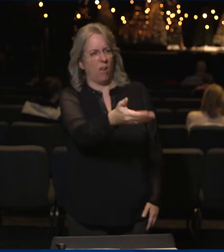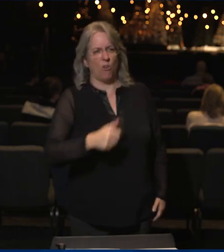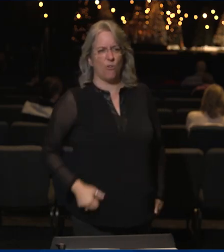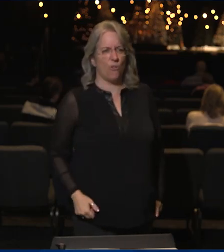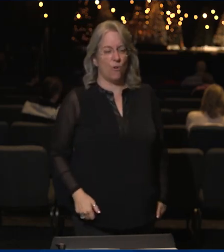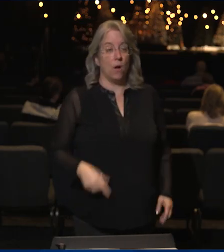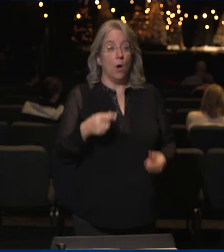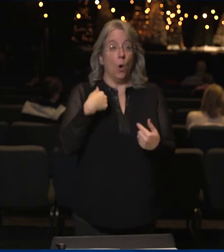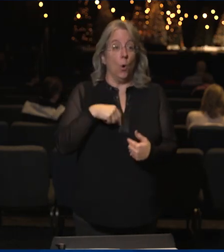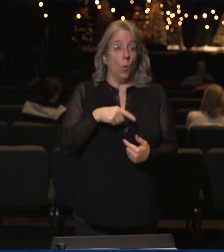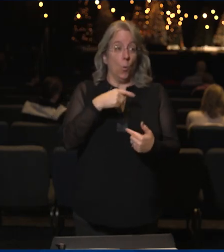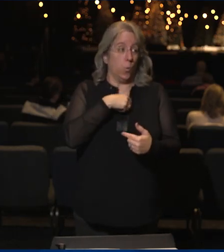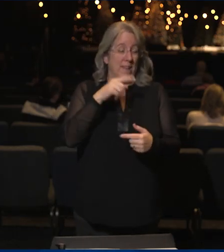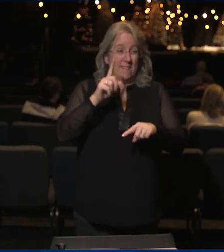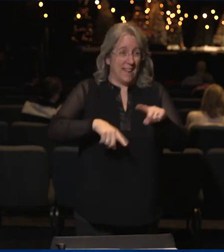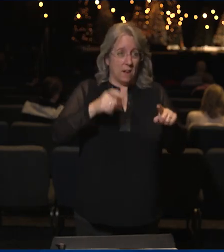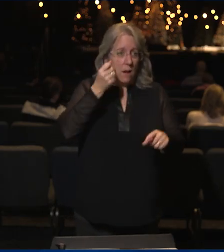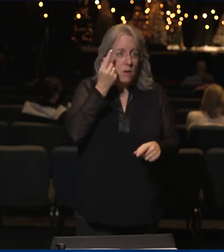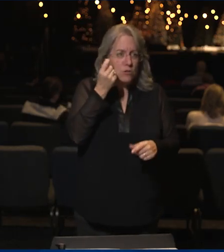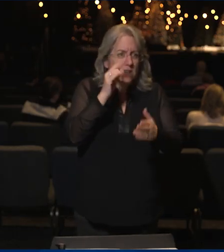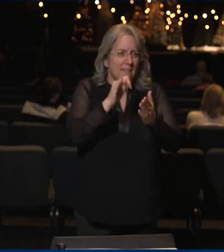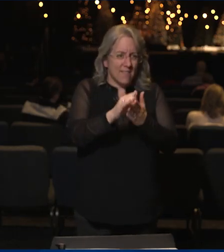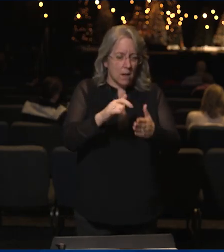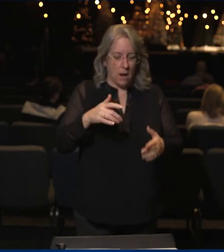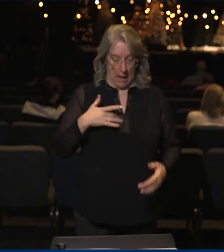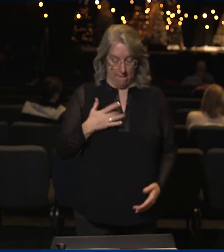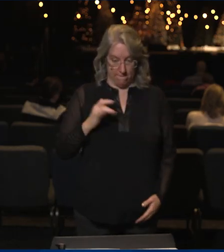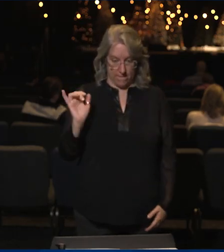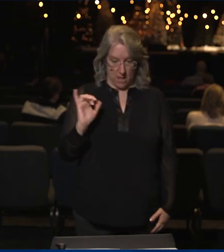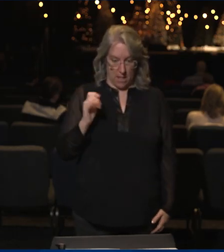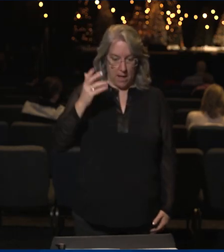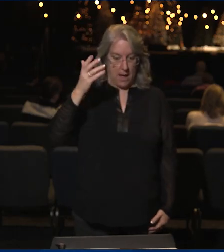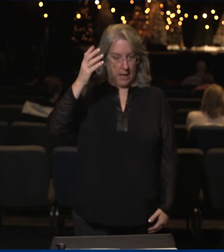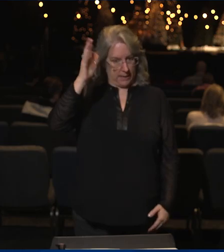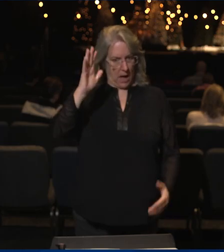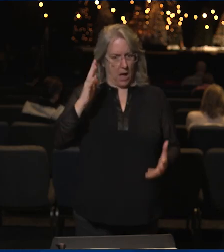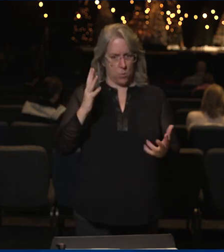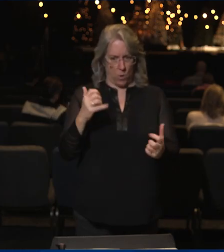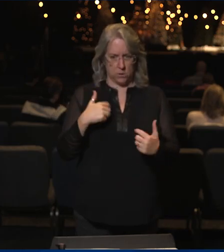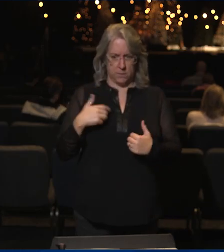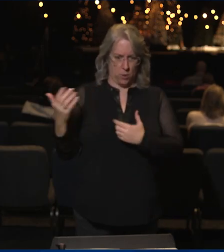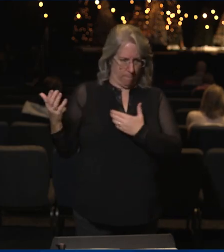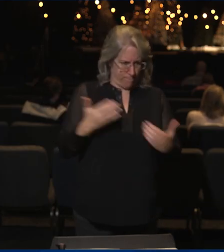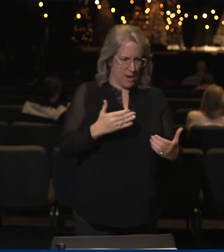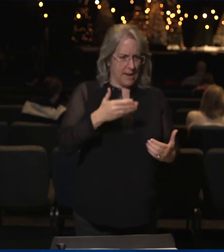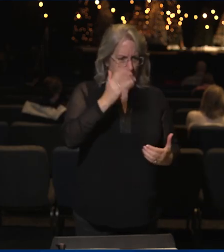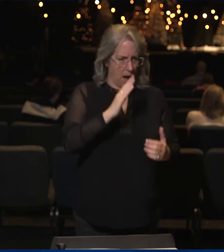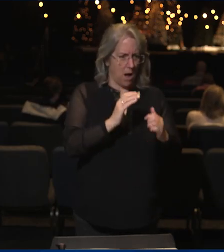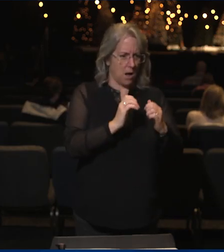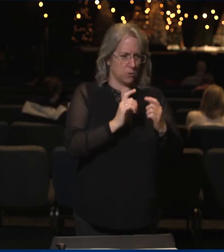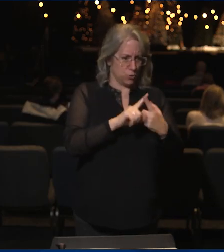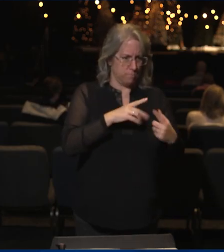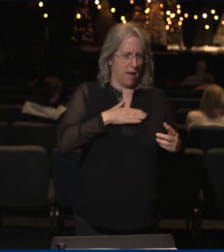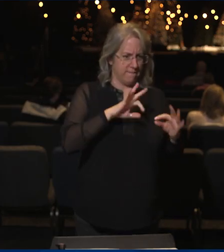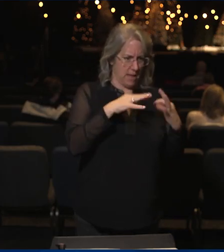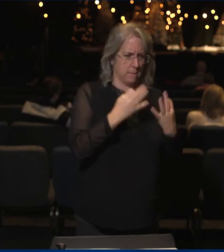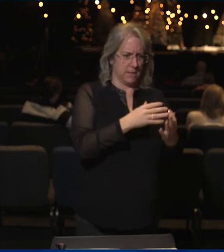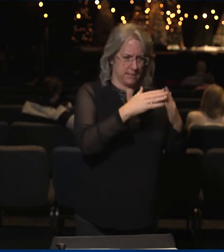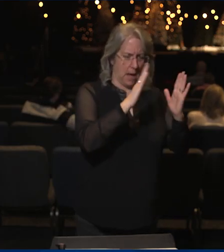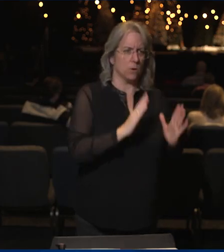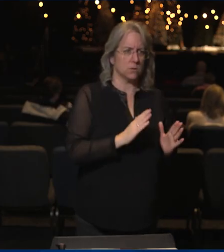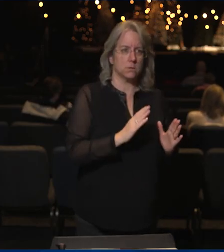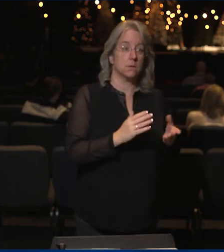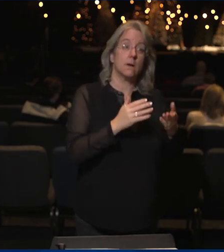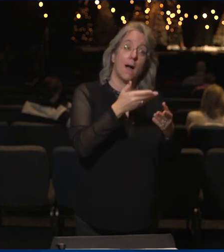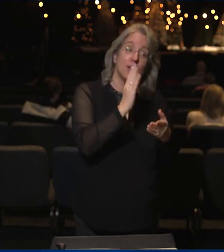it. You never are like, I just feel like the Lord wants me to take God to my family's house. God's there. The